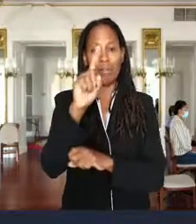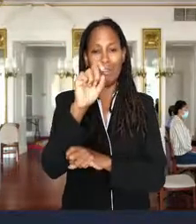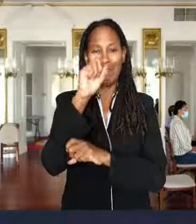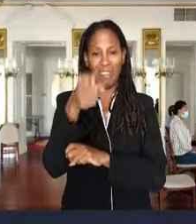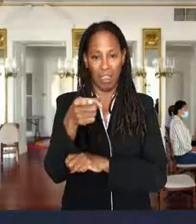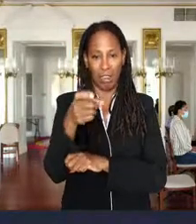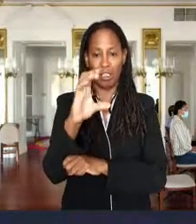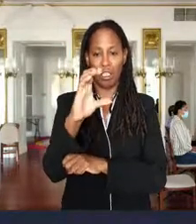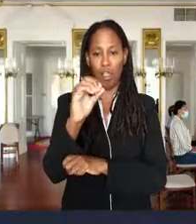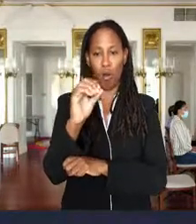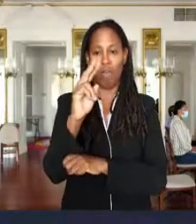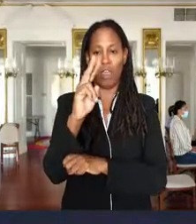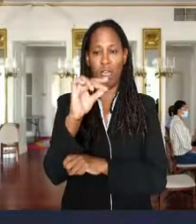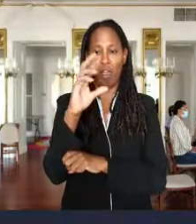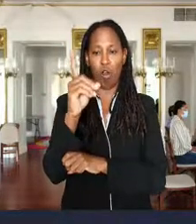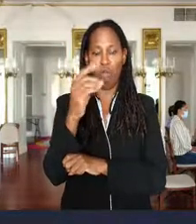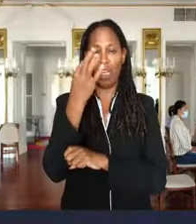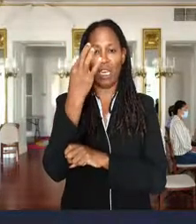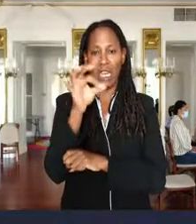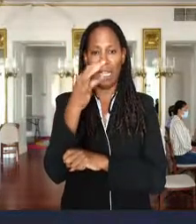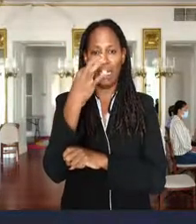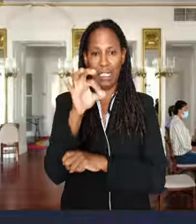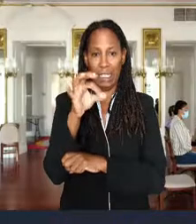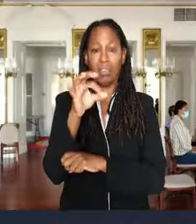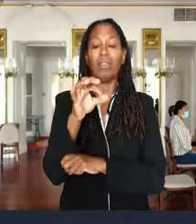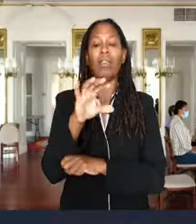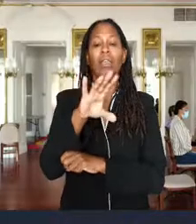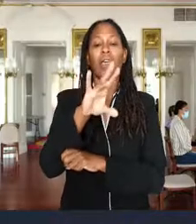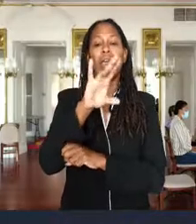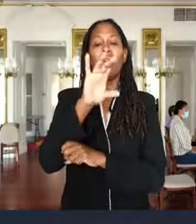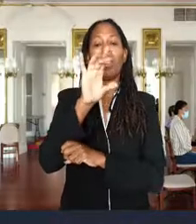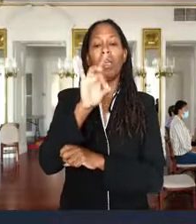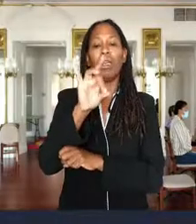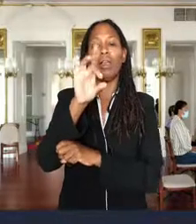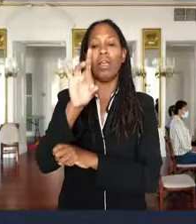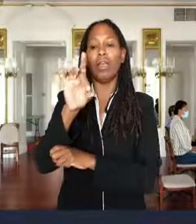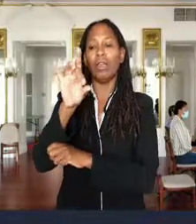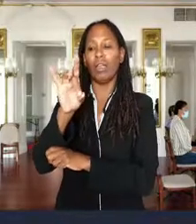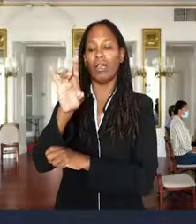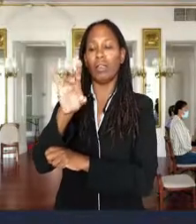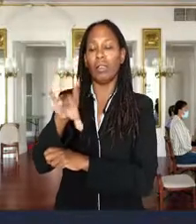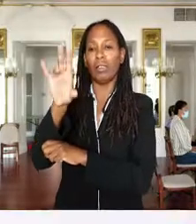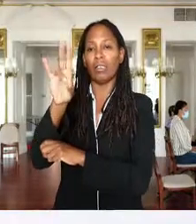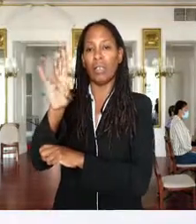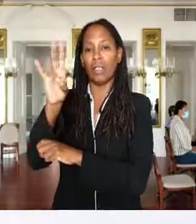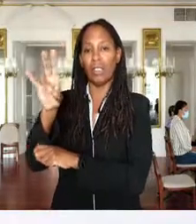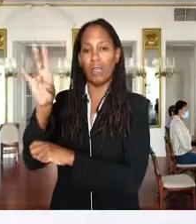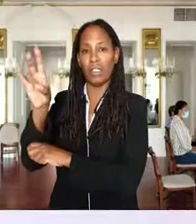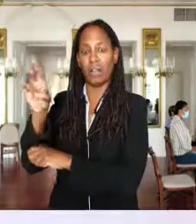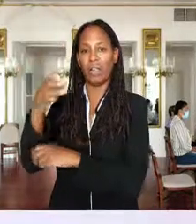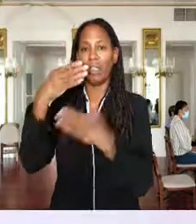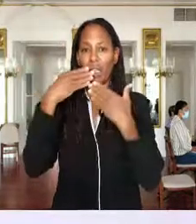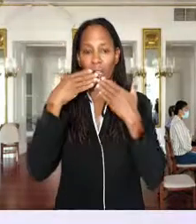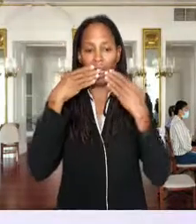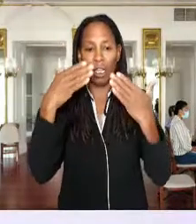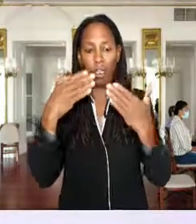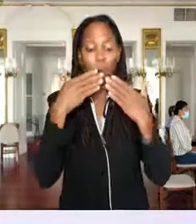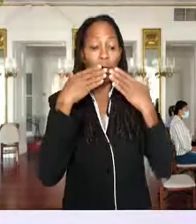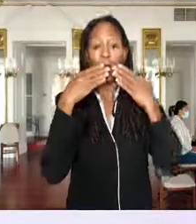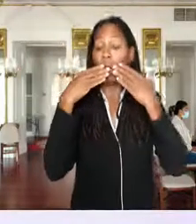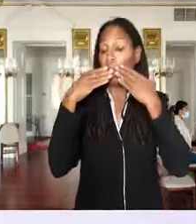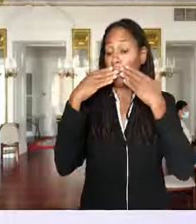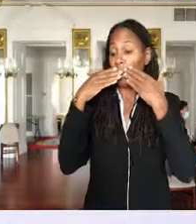COVID-19 USVI to 888-777. Thank you very much. Governor? Thank you, Commissioner. I think